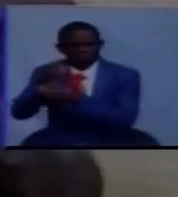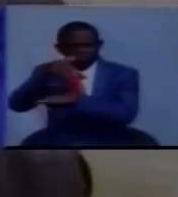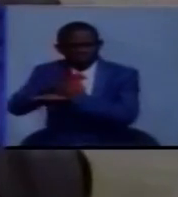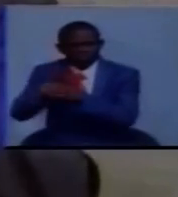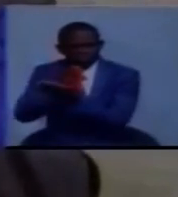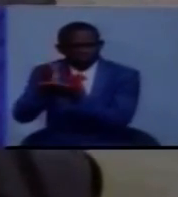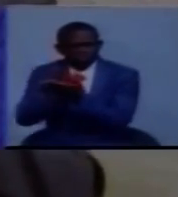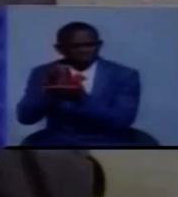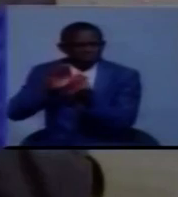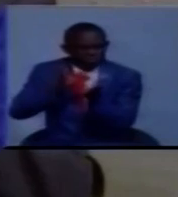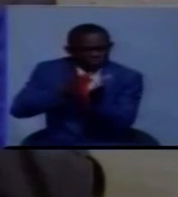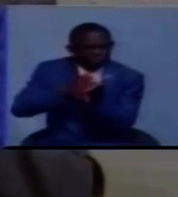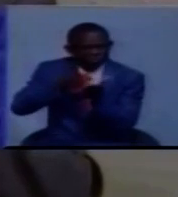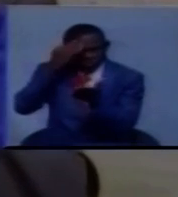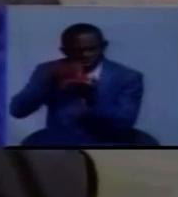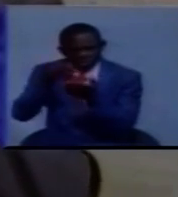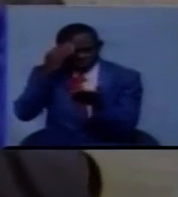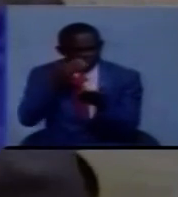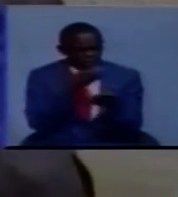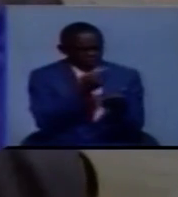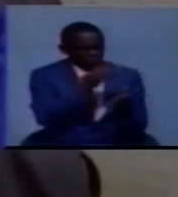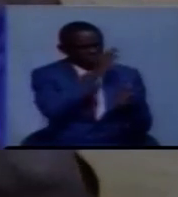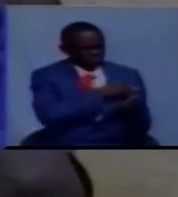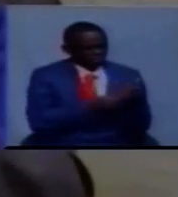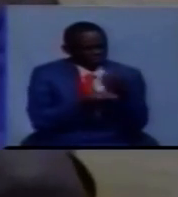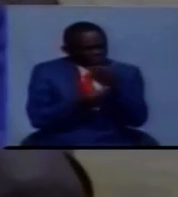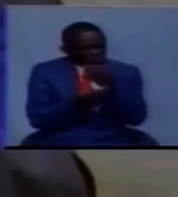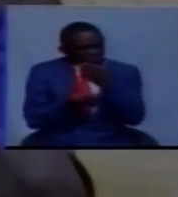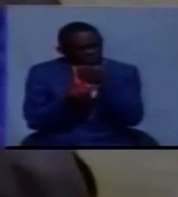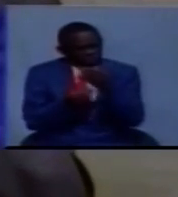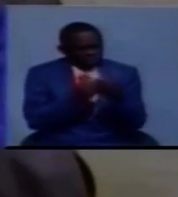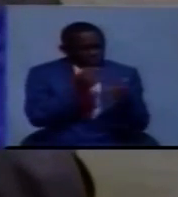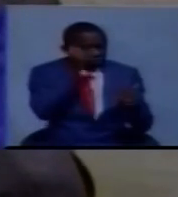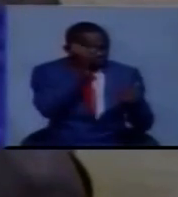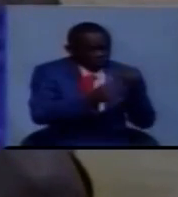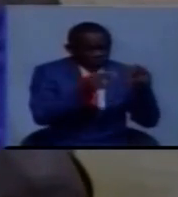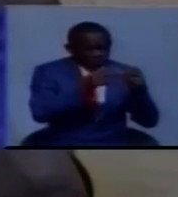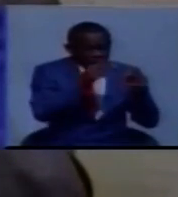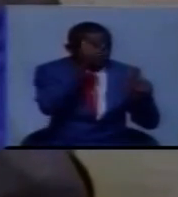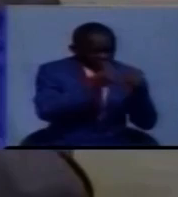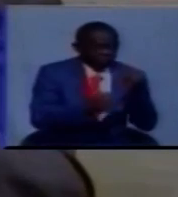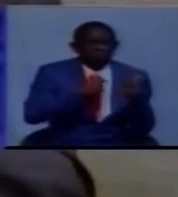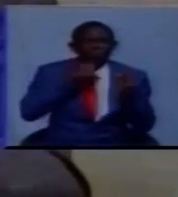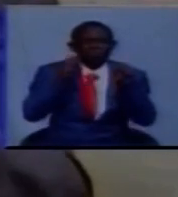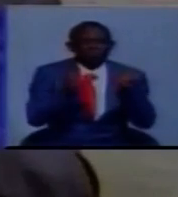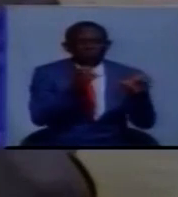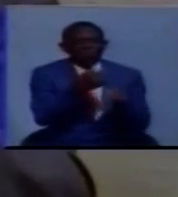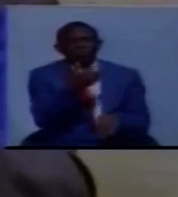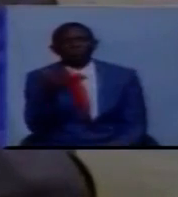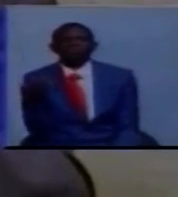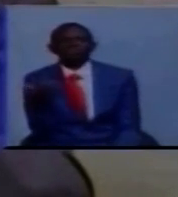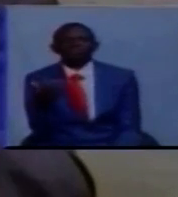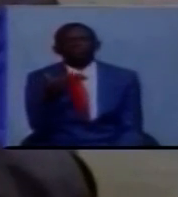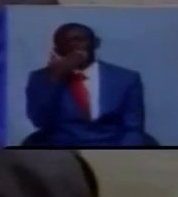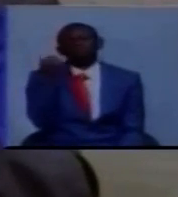then you'll be able to go to do something else. So it brings sanity in the society, so that people will be able to be